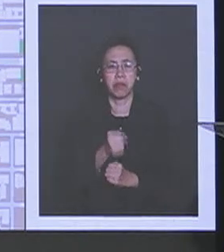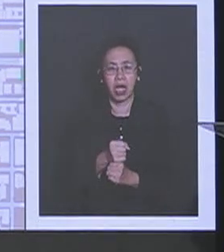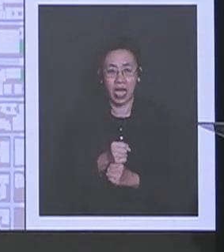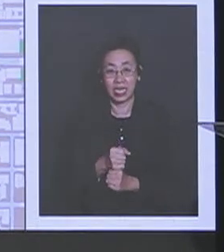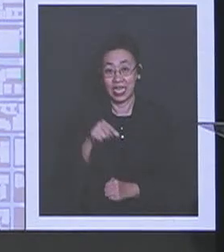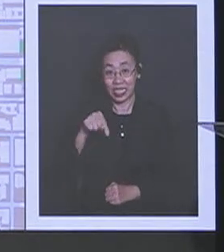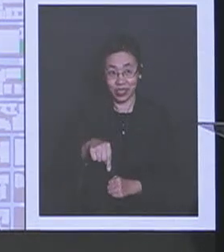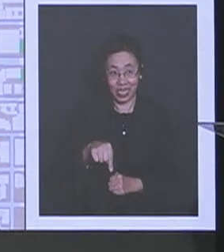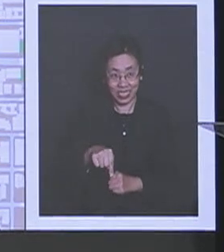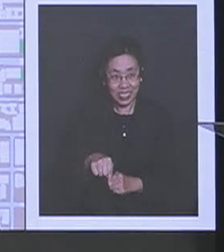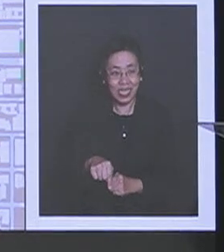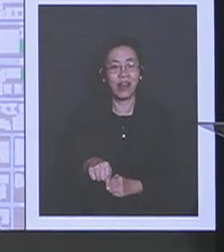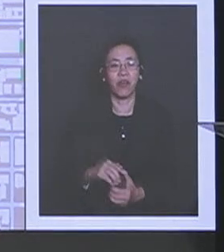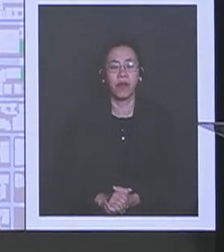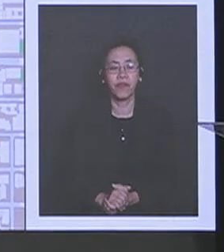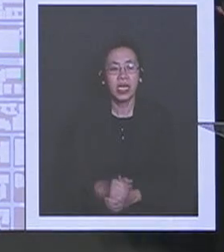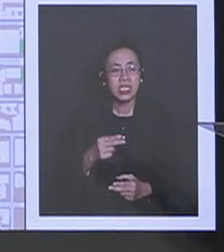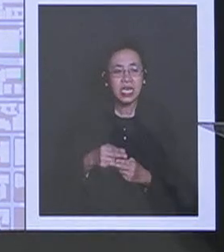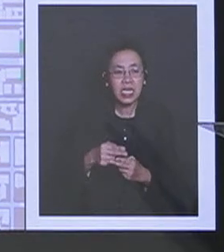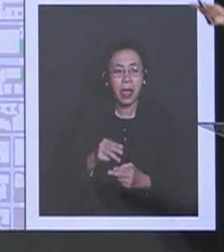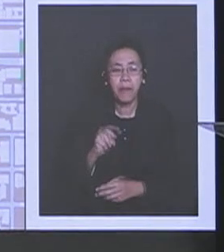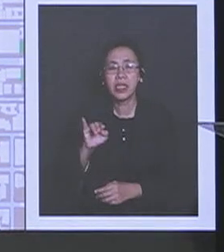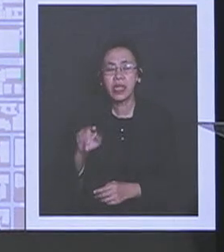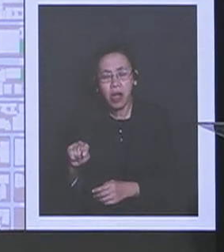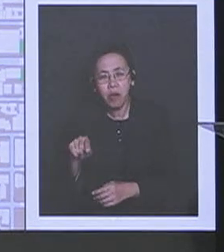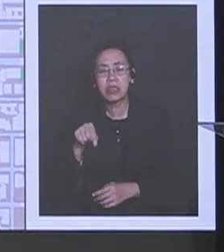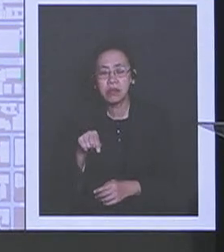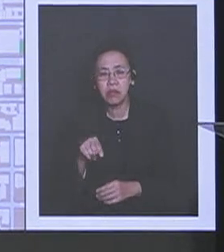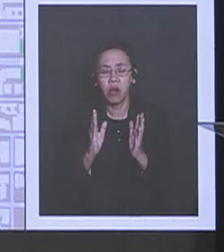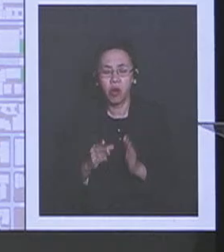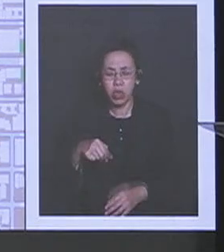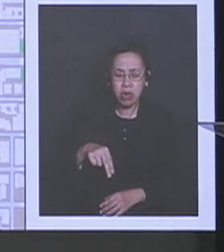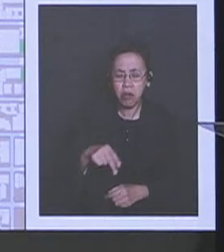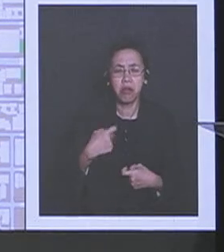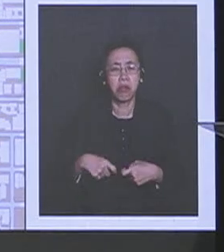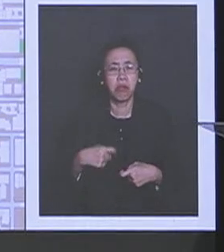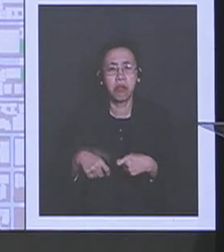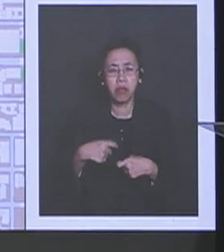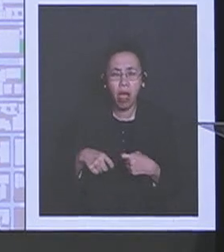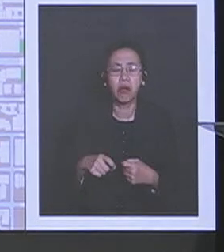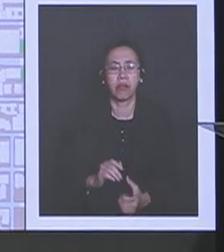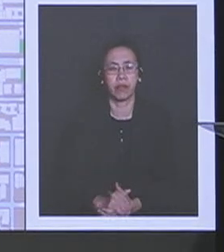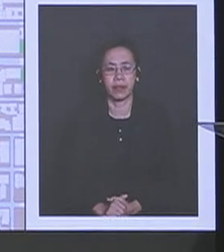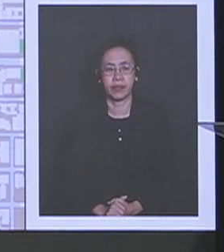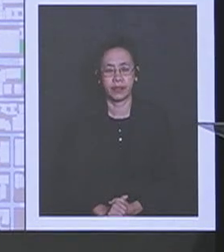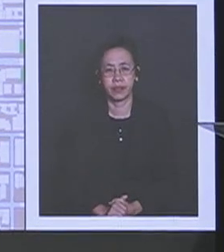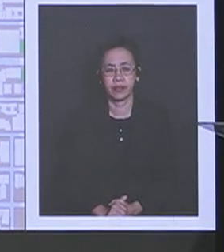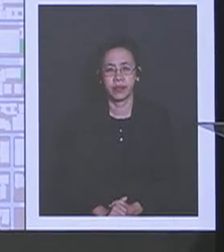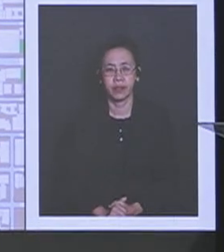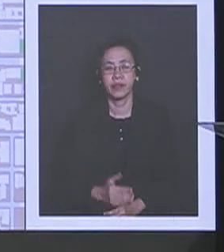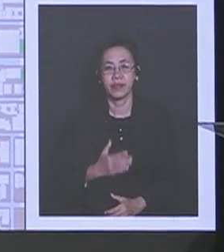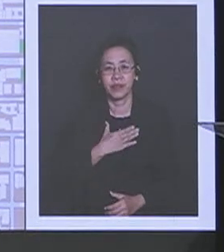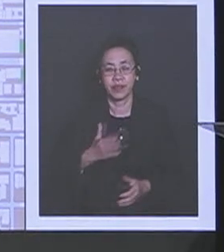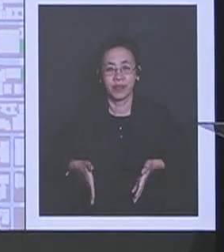some other place. And so we mapped it out. We landed on this sort of very short avenue right